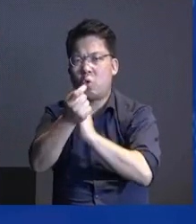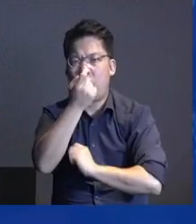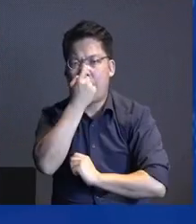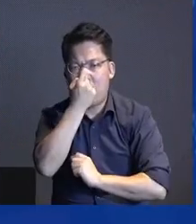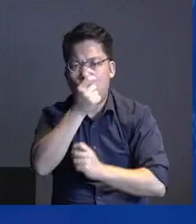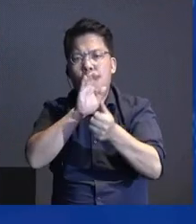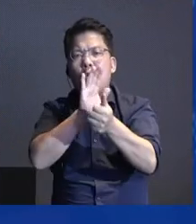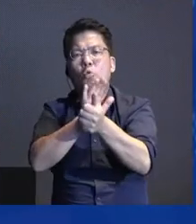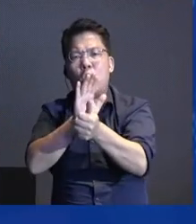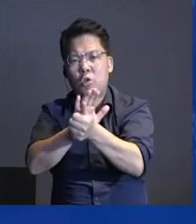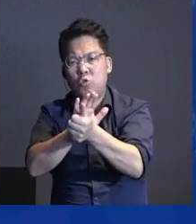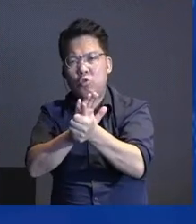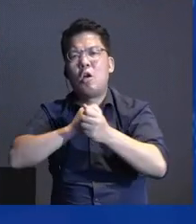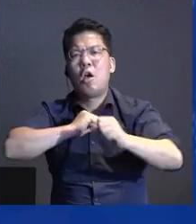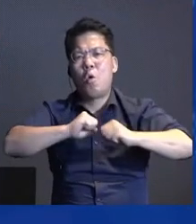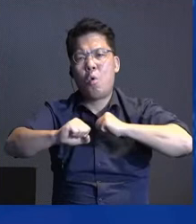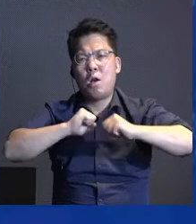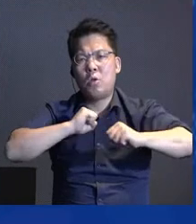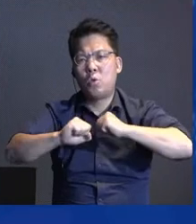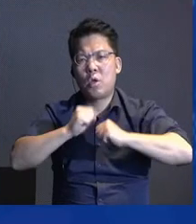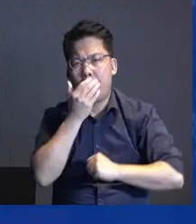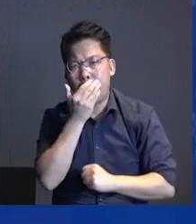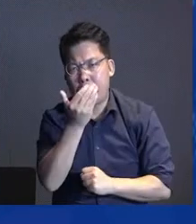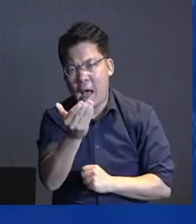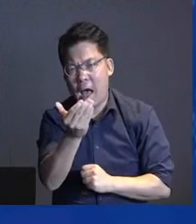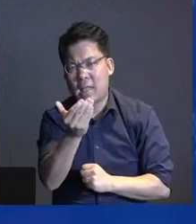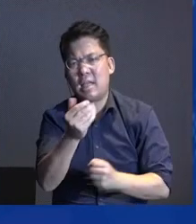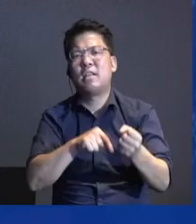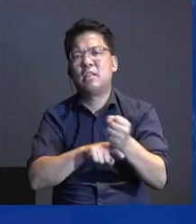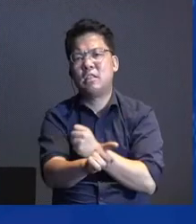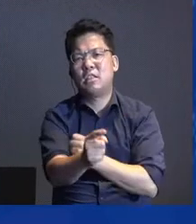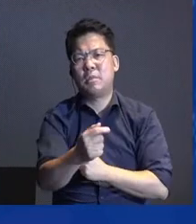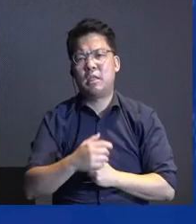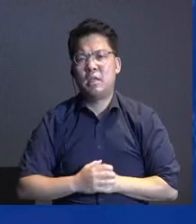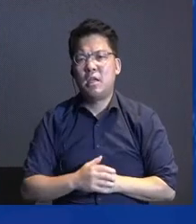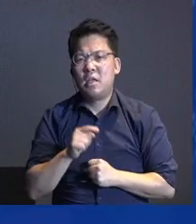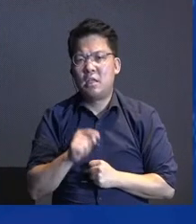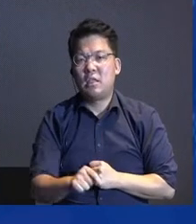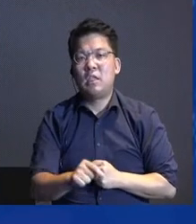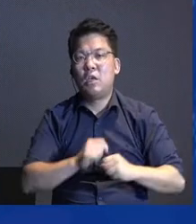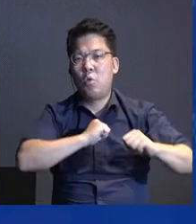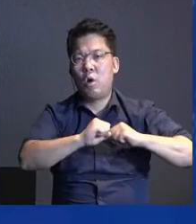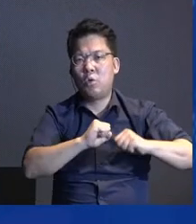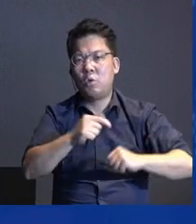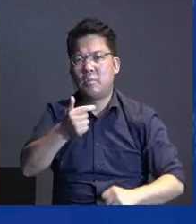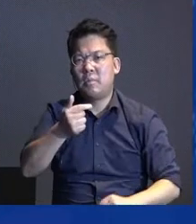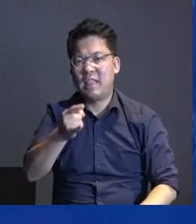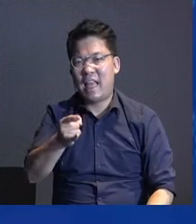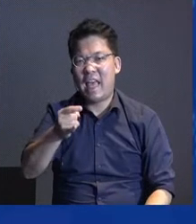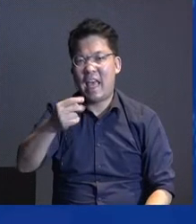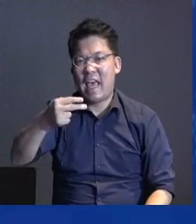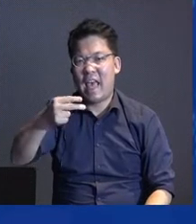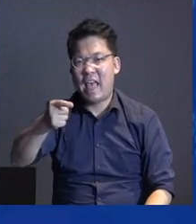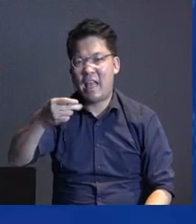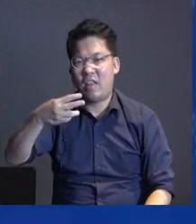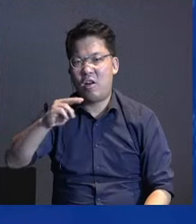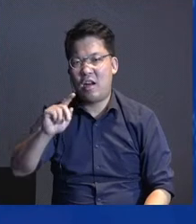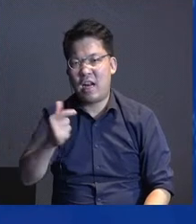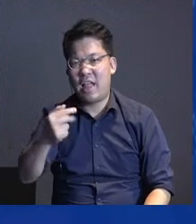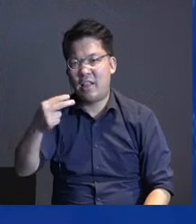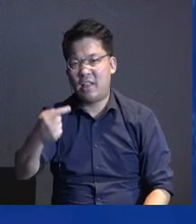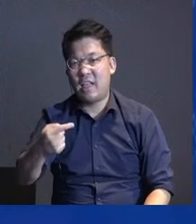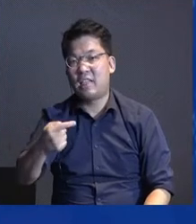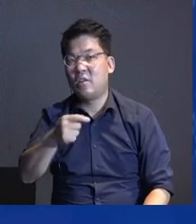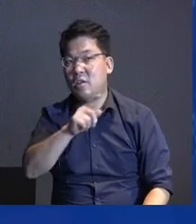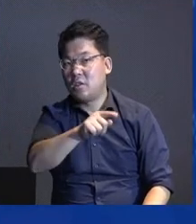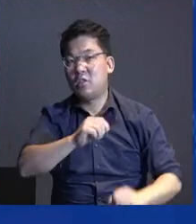and trying things in the Netherlands. You see some pictures here. They have within their